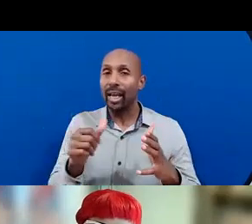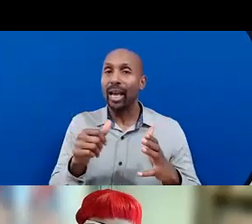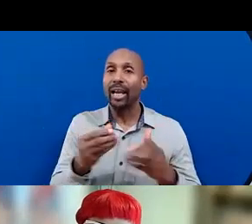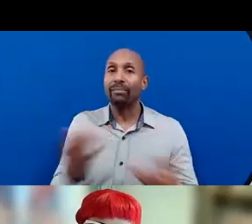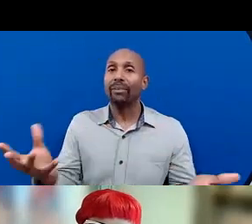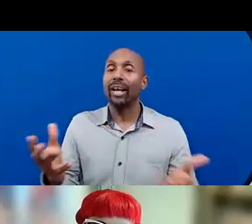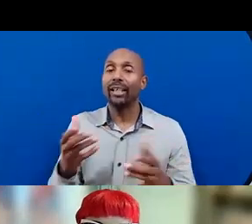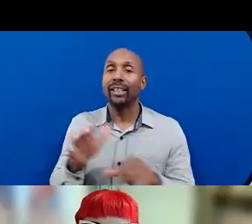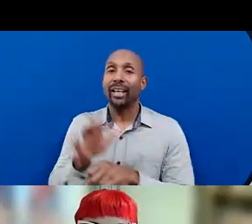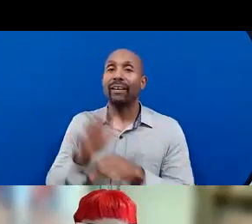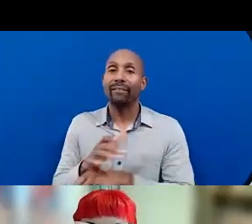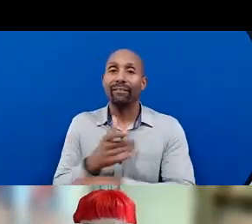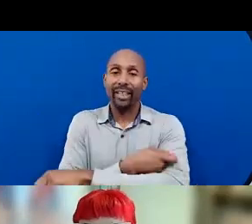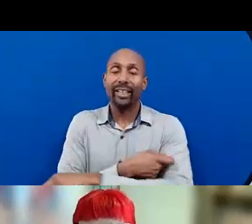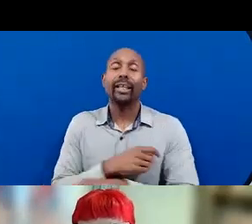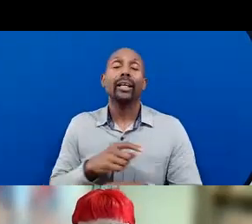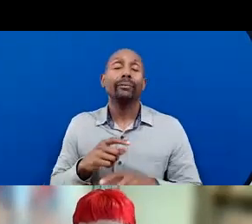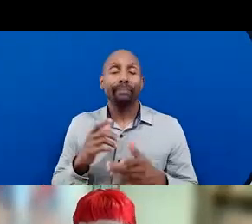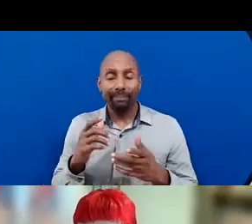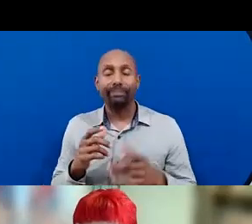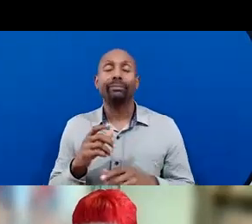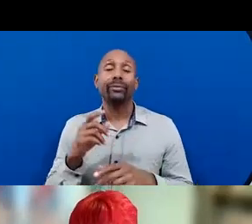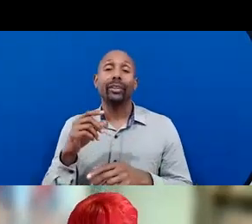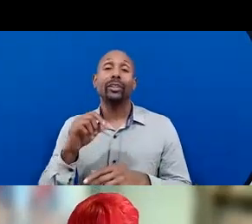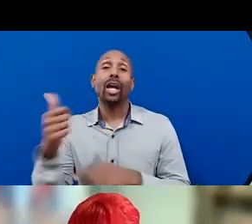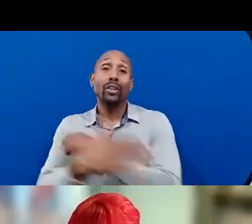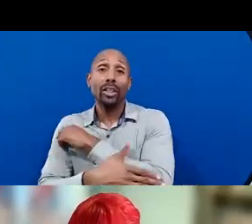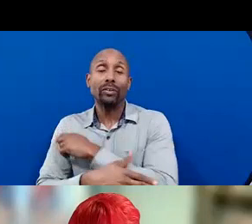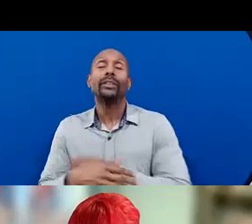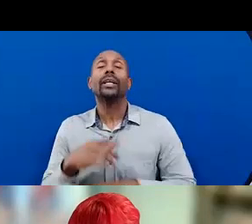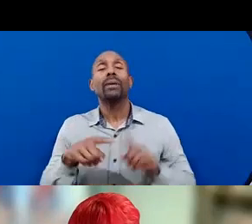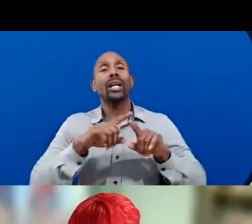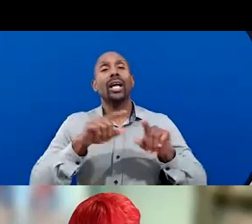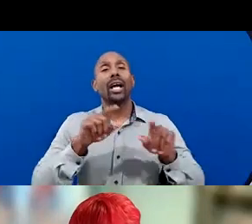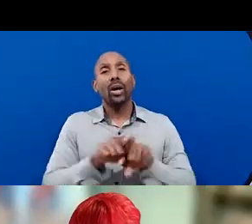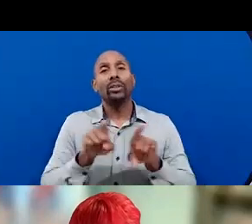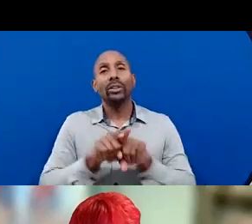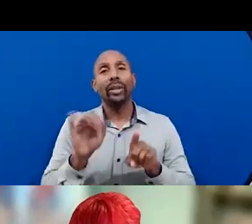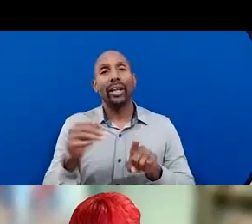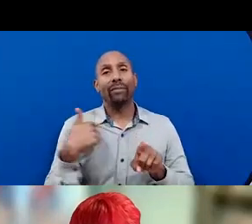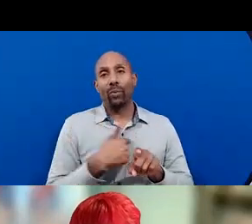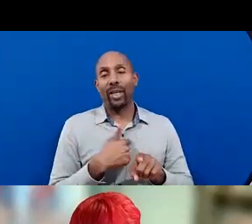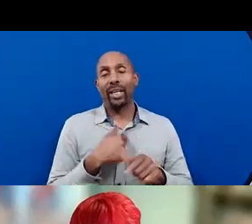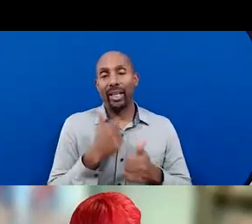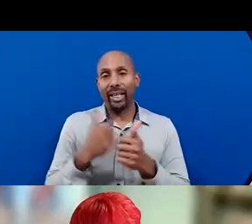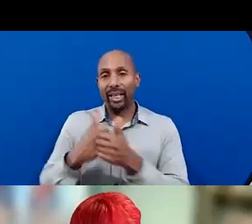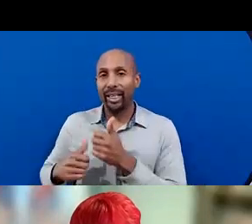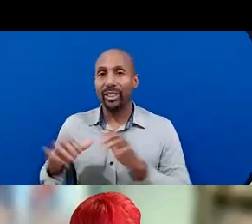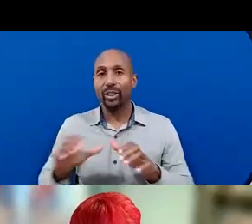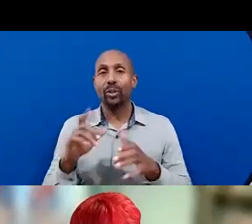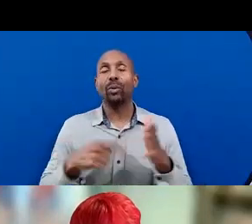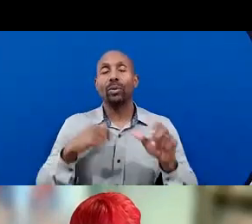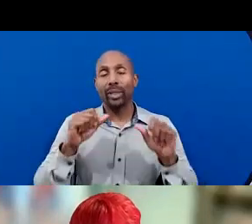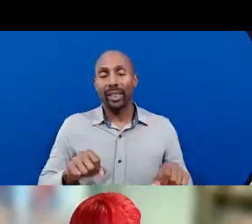virus spreading in our communities. All right, so somebody had asked, had not heard